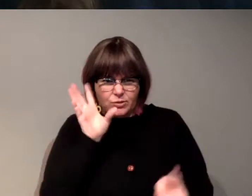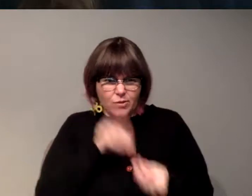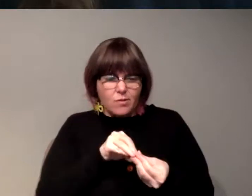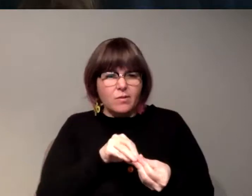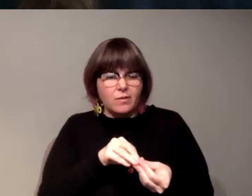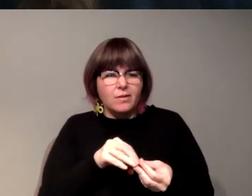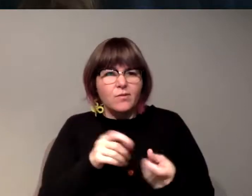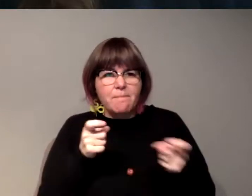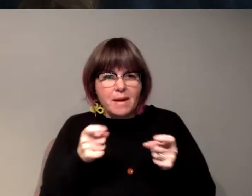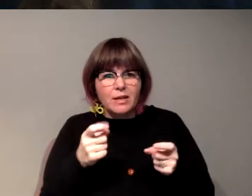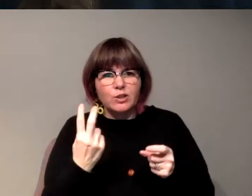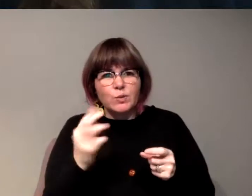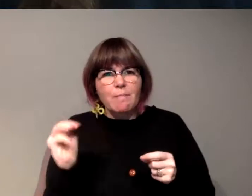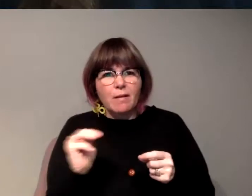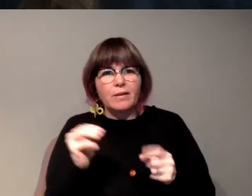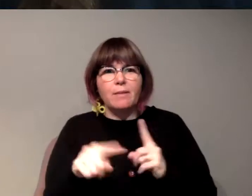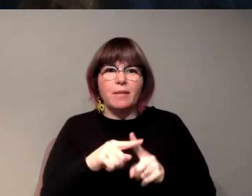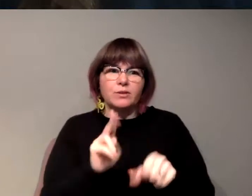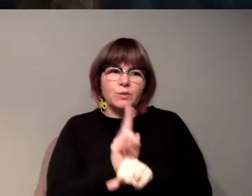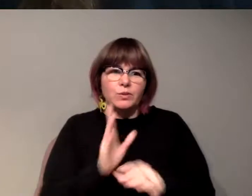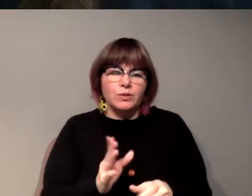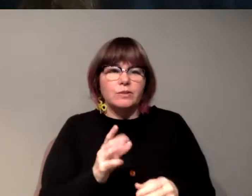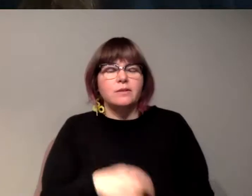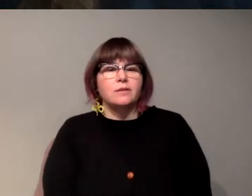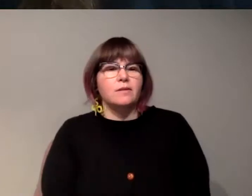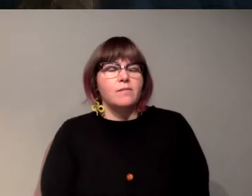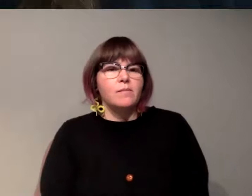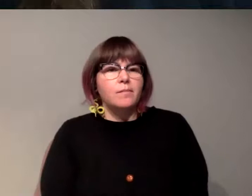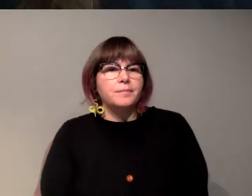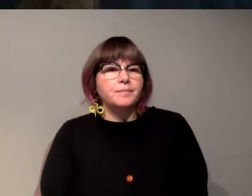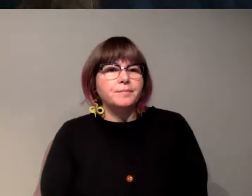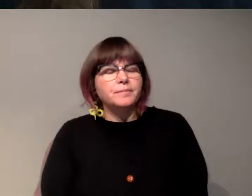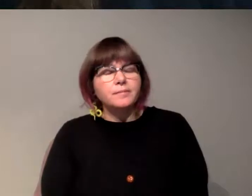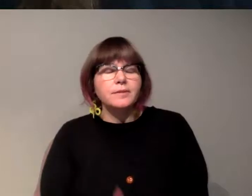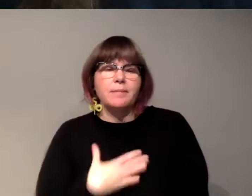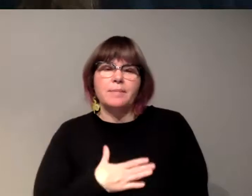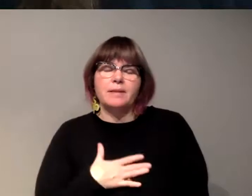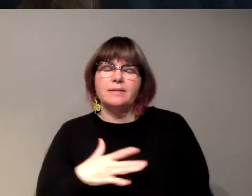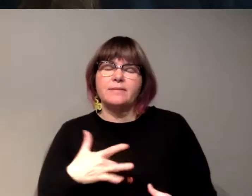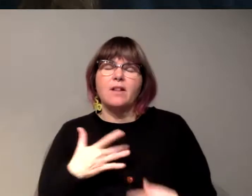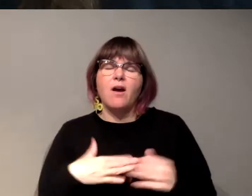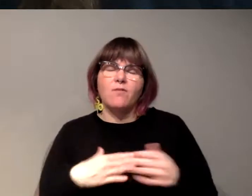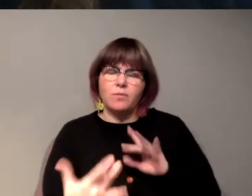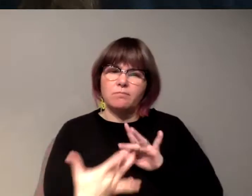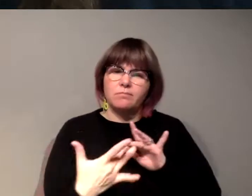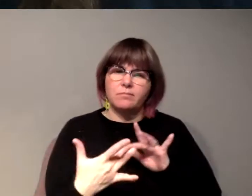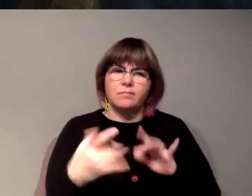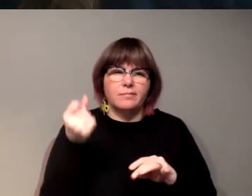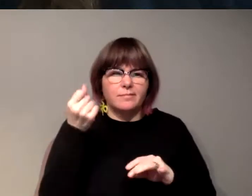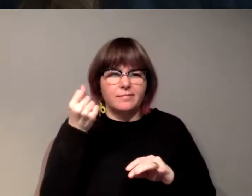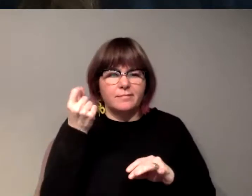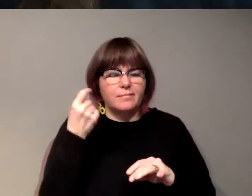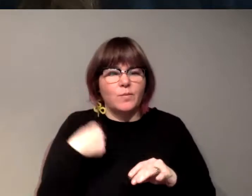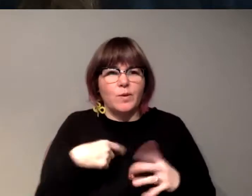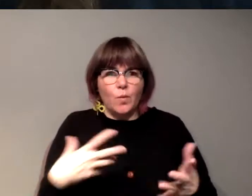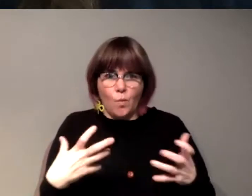are managing 2 million plus users. And just please feel comfortable reaching out to us, and to understand that we definitely want to